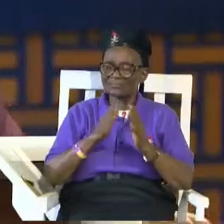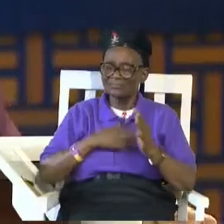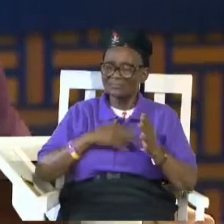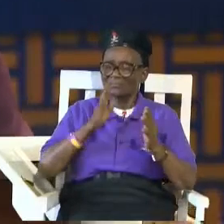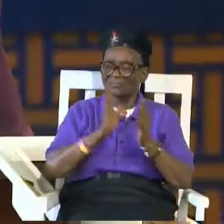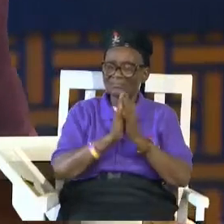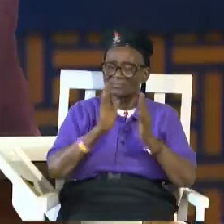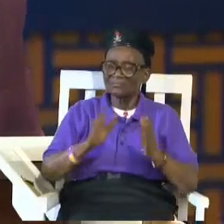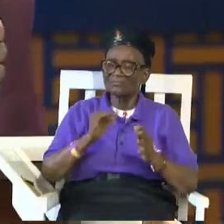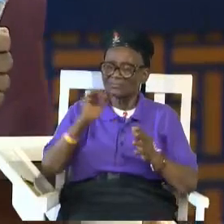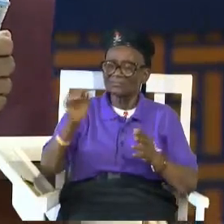You want deliverance tonight?